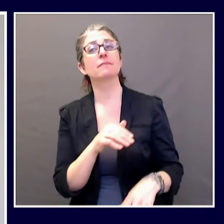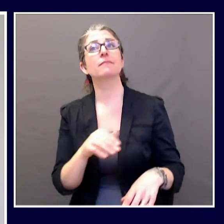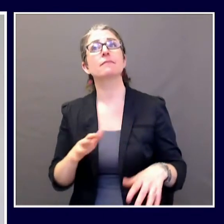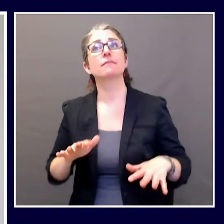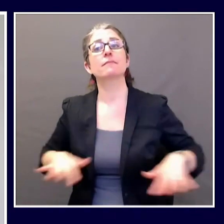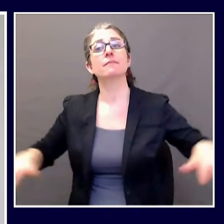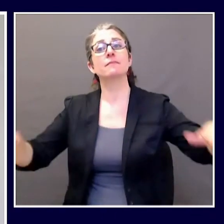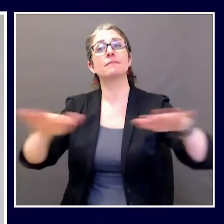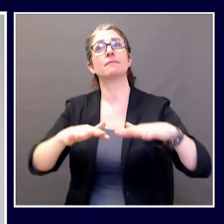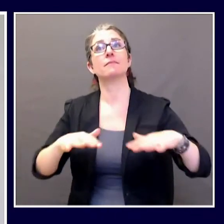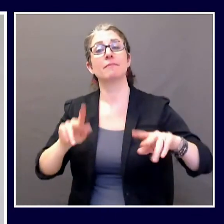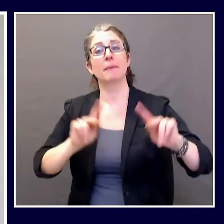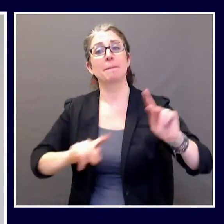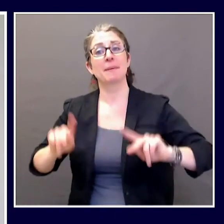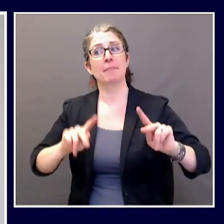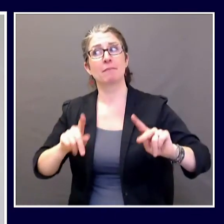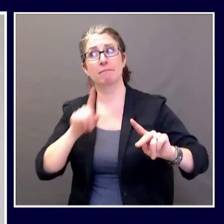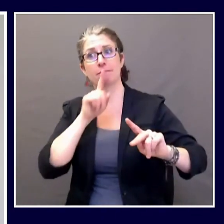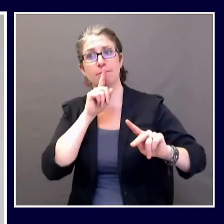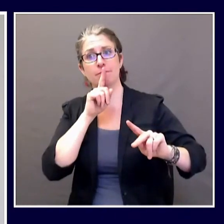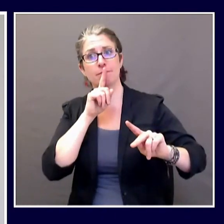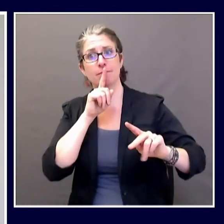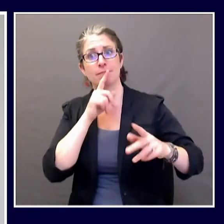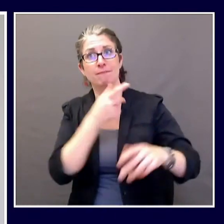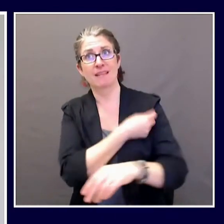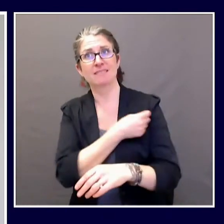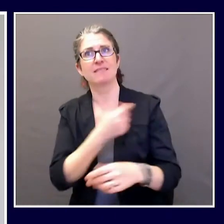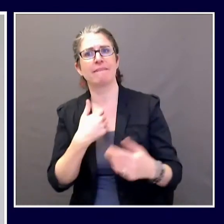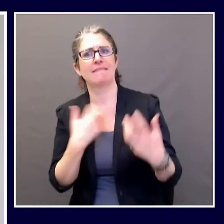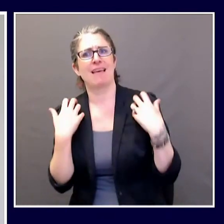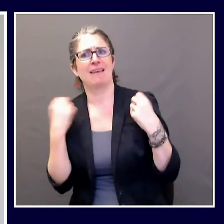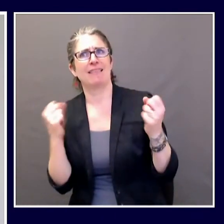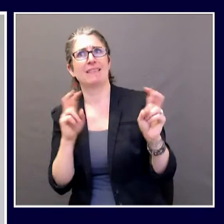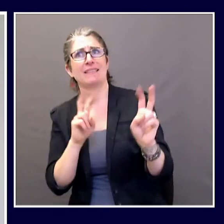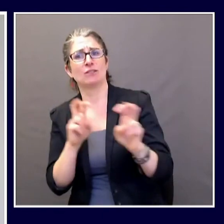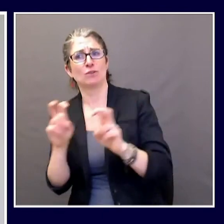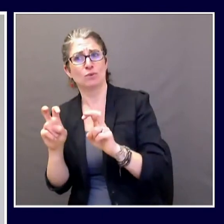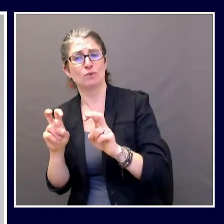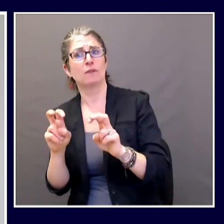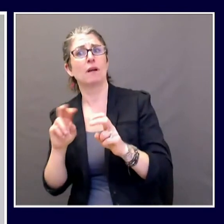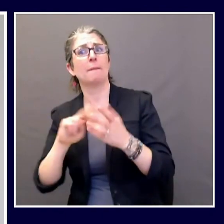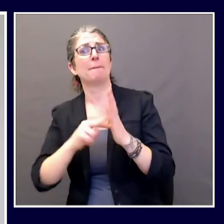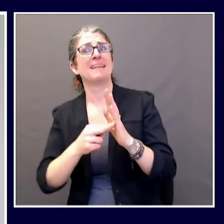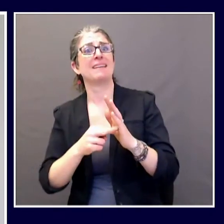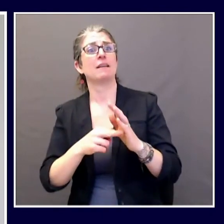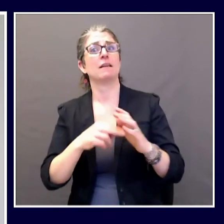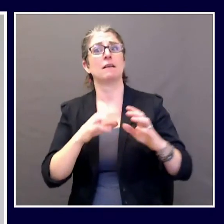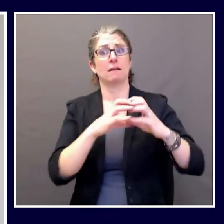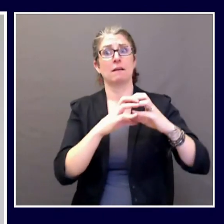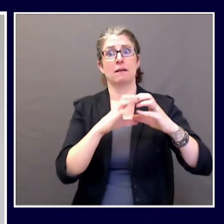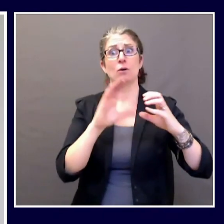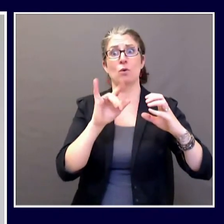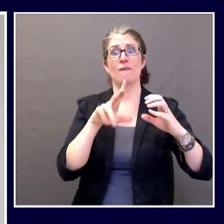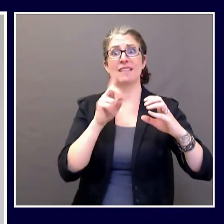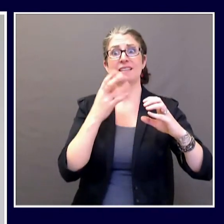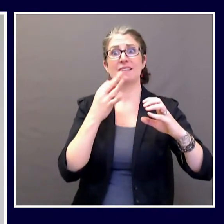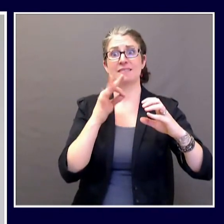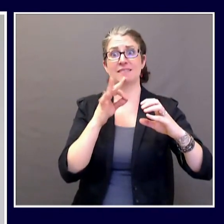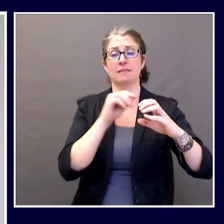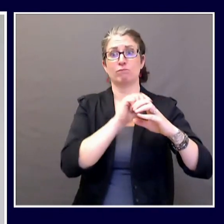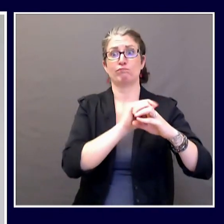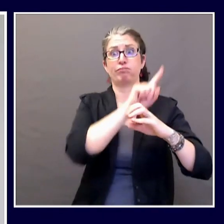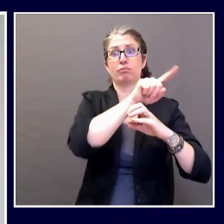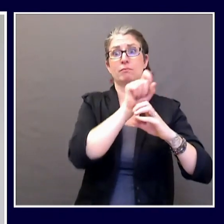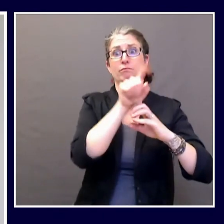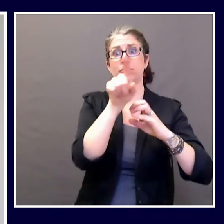that variants will continue to develop until herd immunity is met? It's a little bit of both. It's a little bit of both. Okay, and